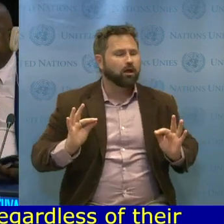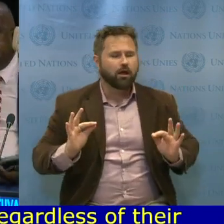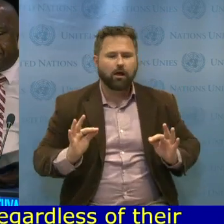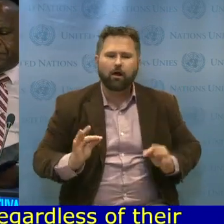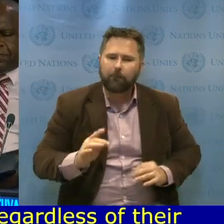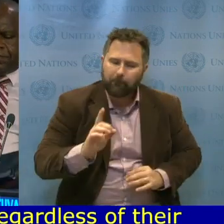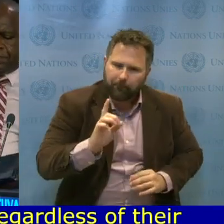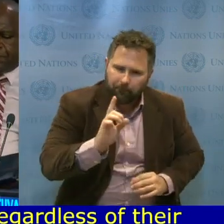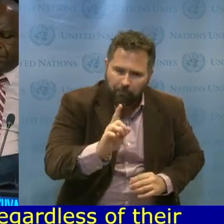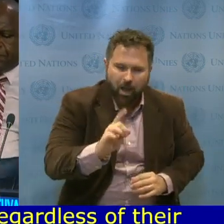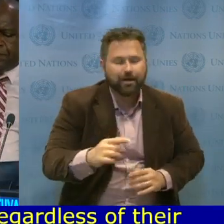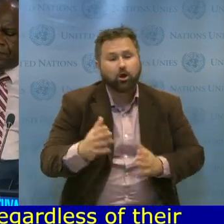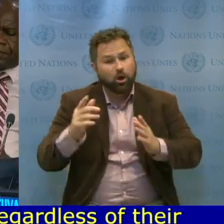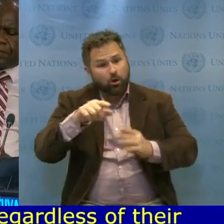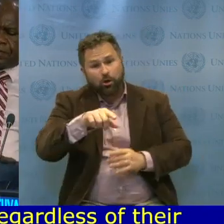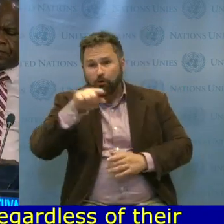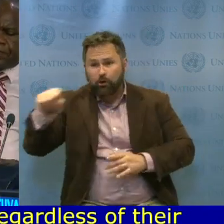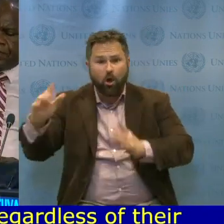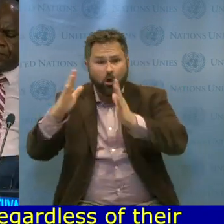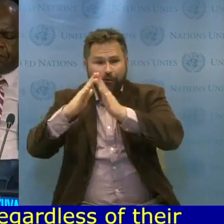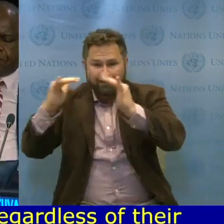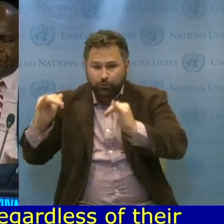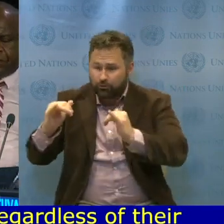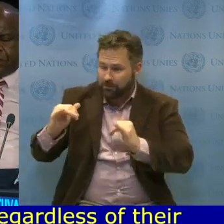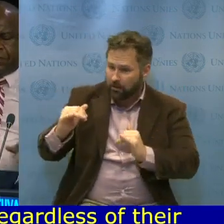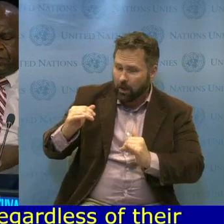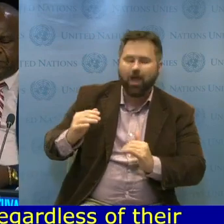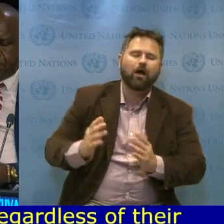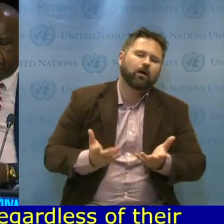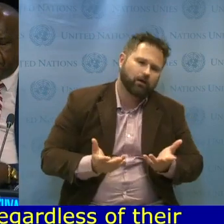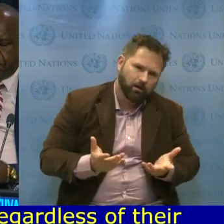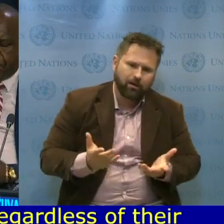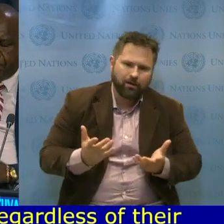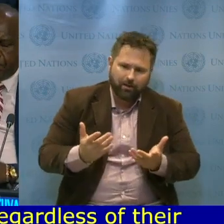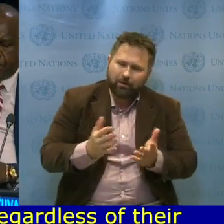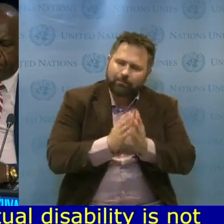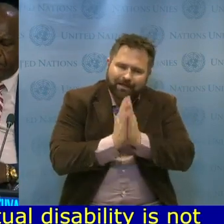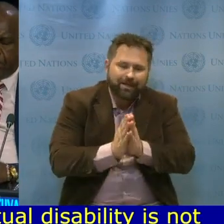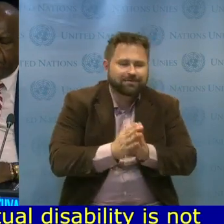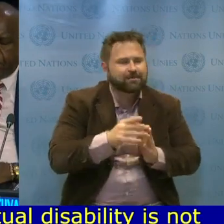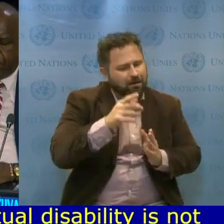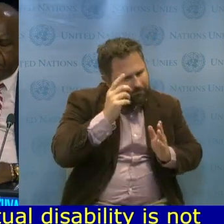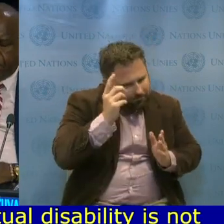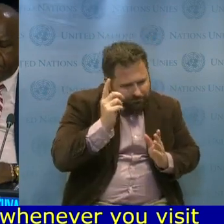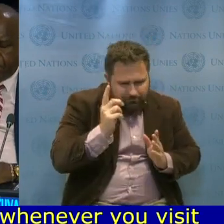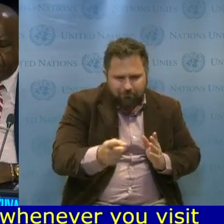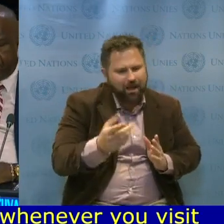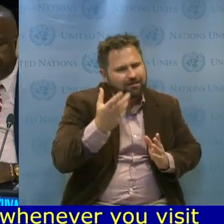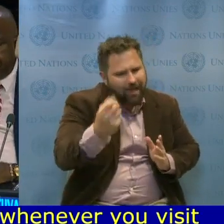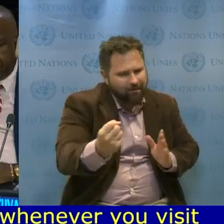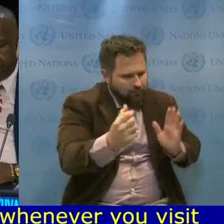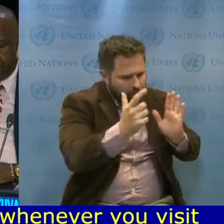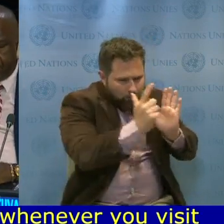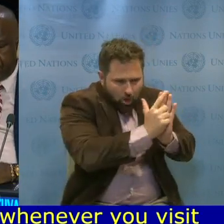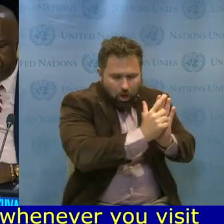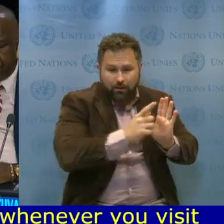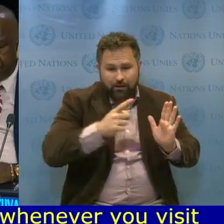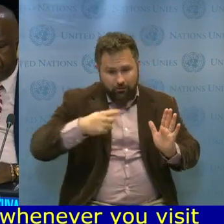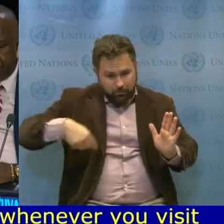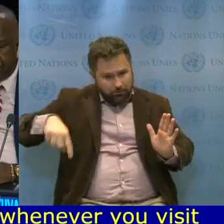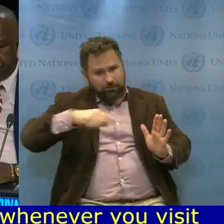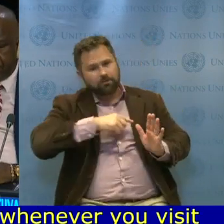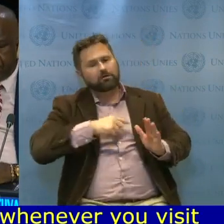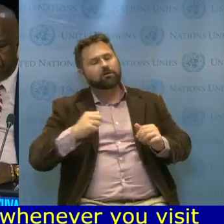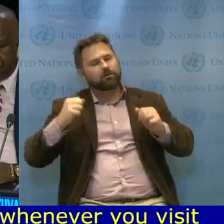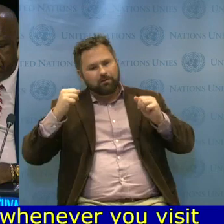visit an institution. So I'm appealing to the member state here present also to pass laws that can help us to access all